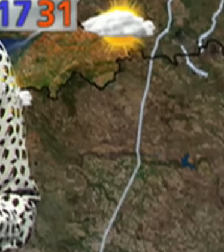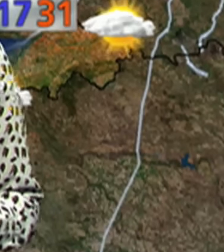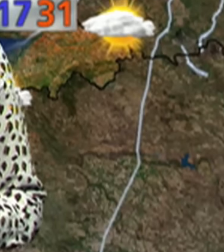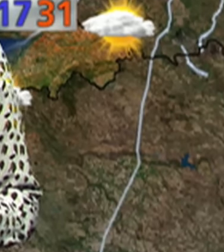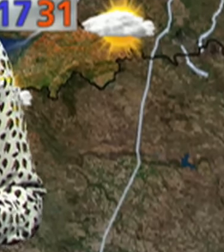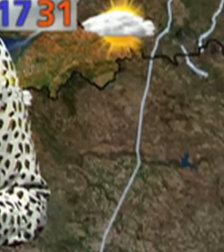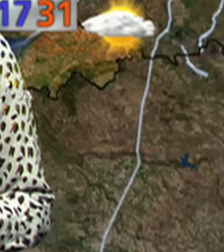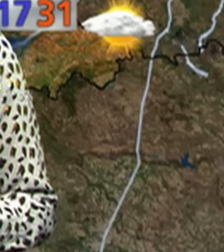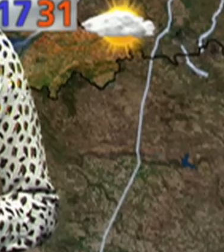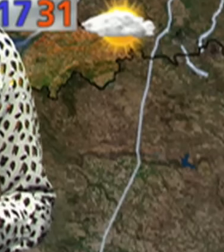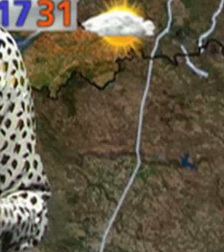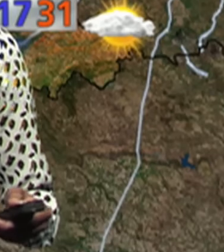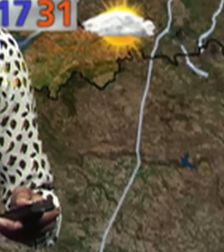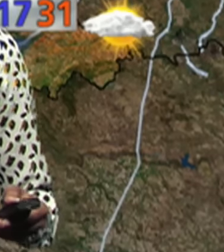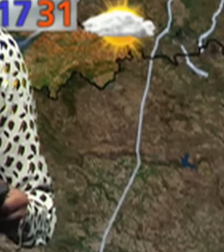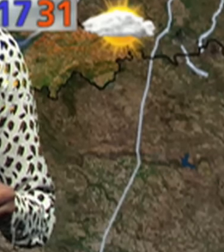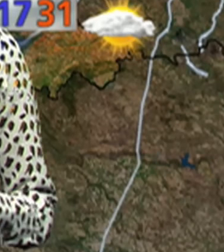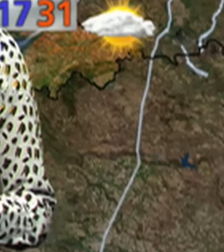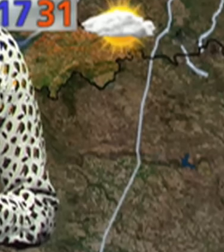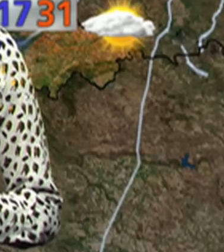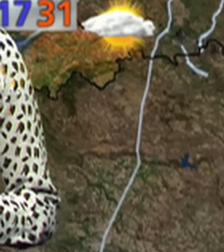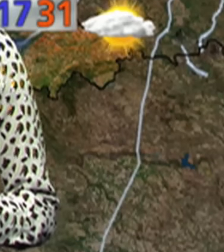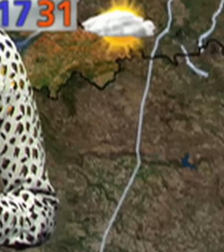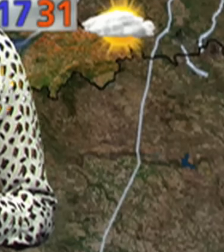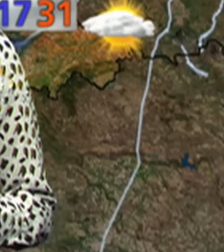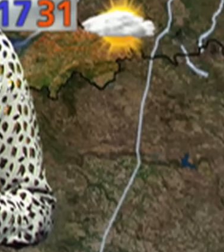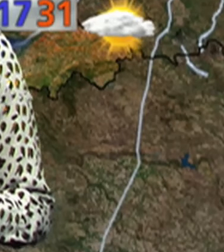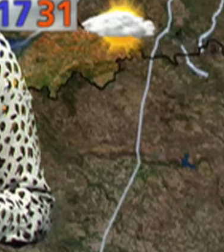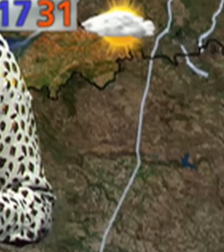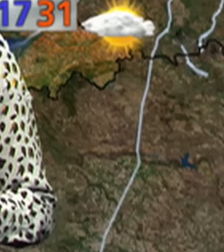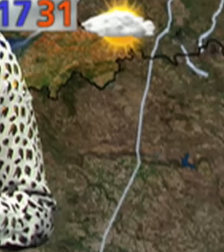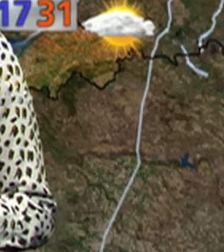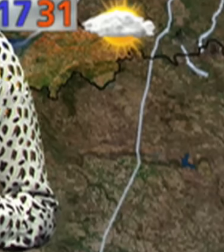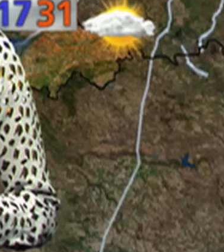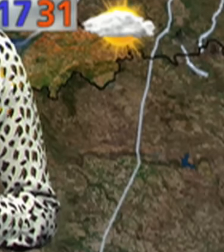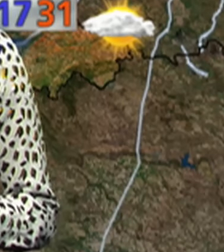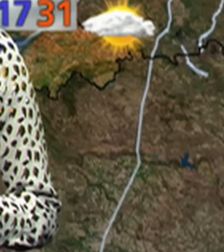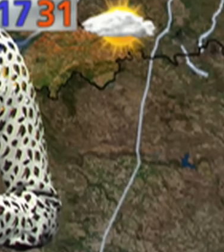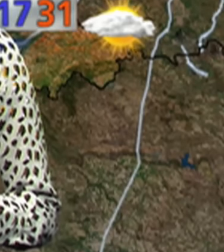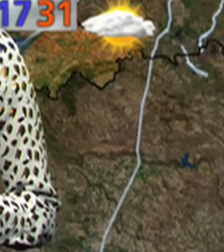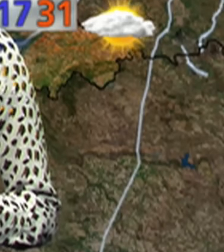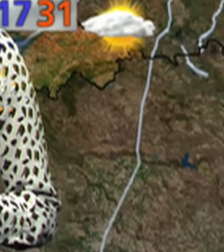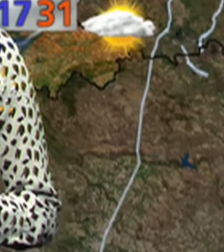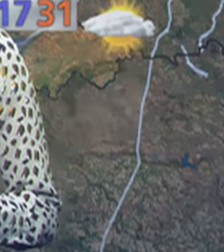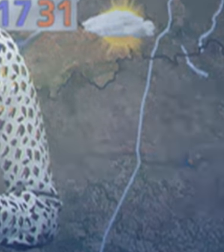33 mo Thapameng mo gaetse maemo a bosa felela fano a re kopane gape mo nakong e tlang